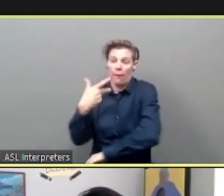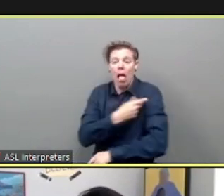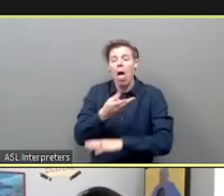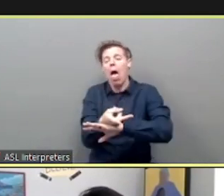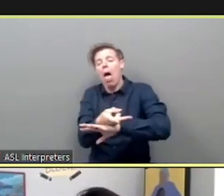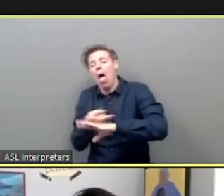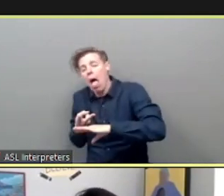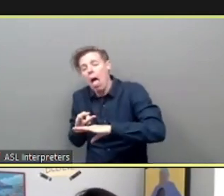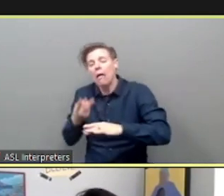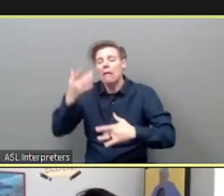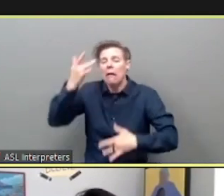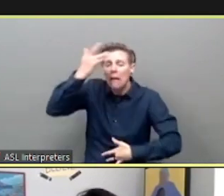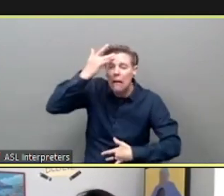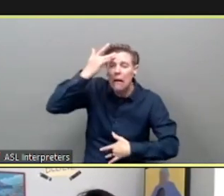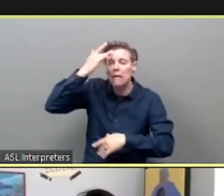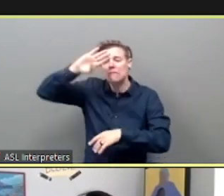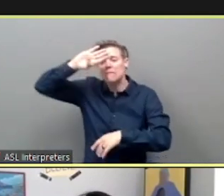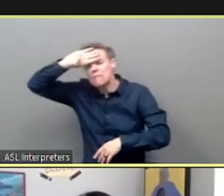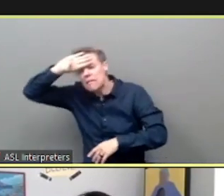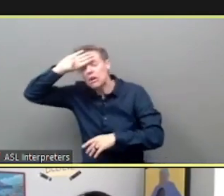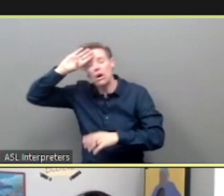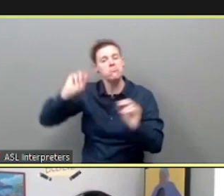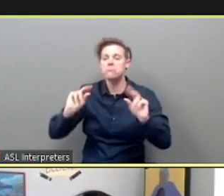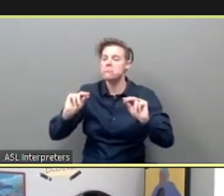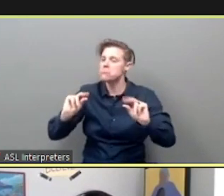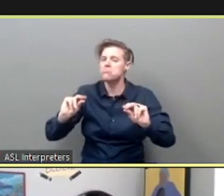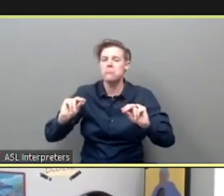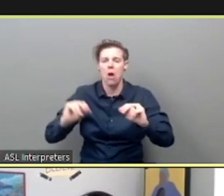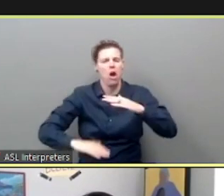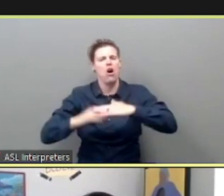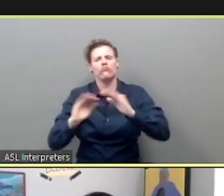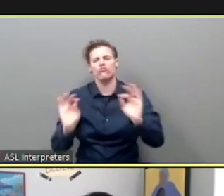of the smaller dose that the kids are getting. Next slide.